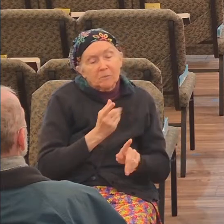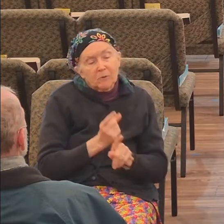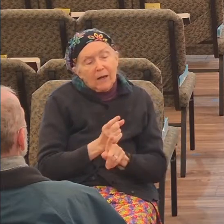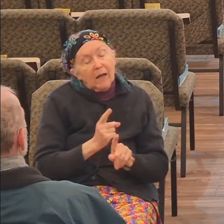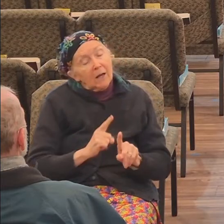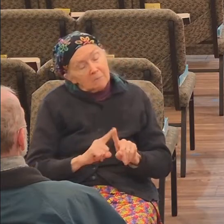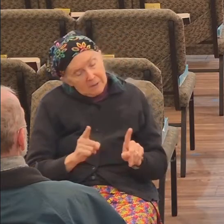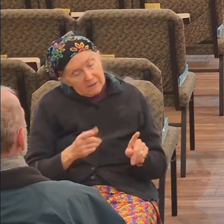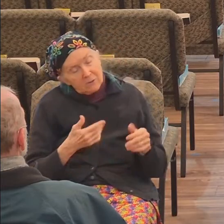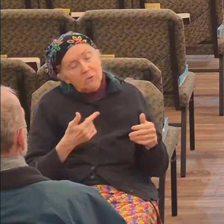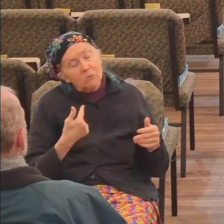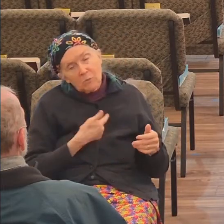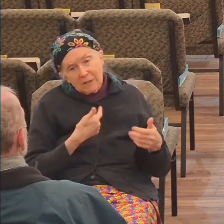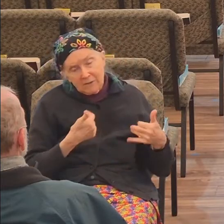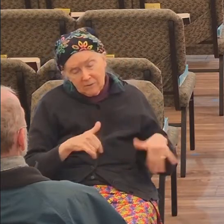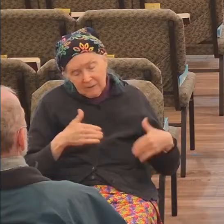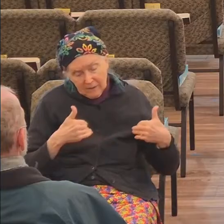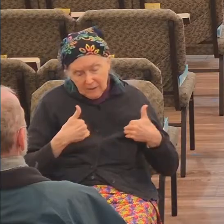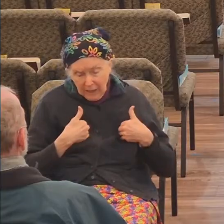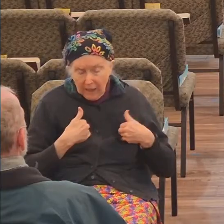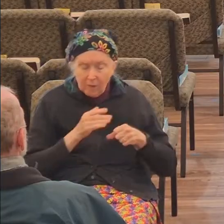a challenge.